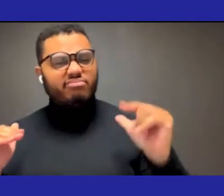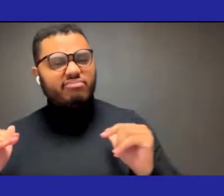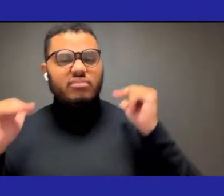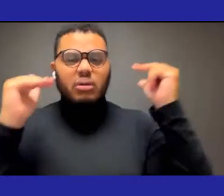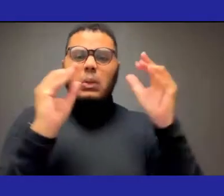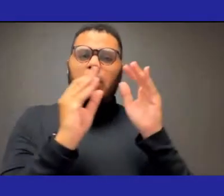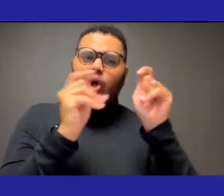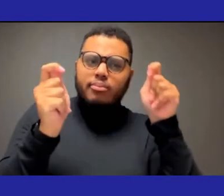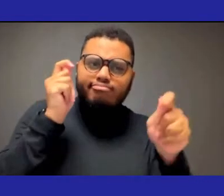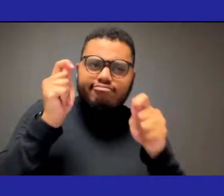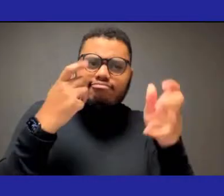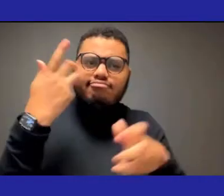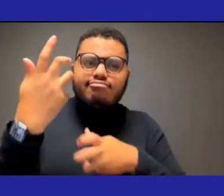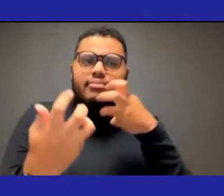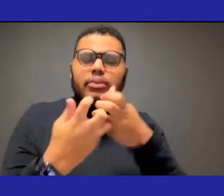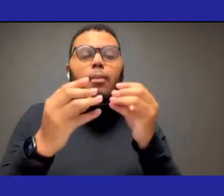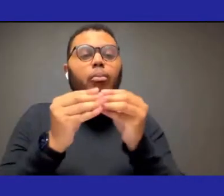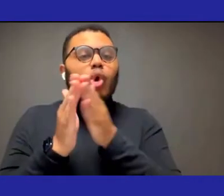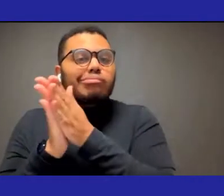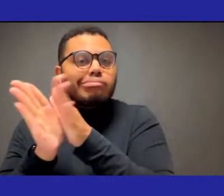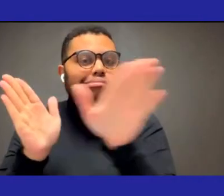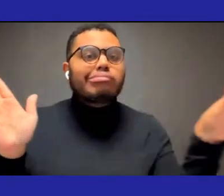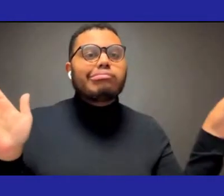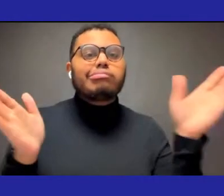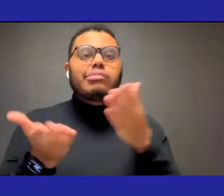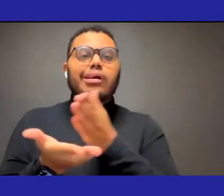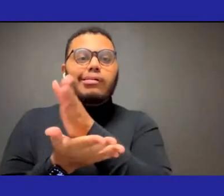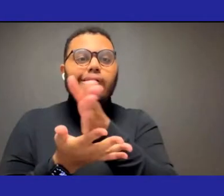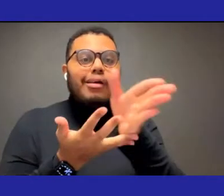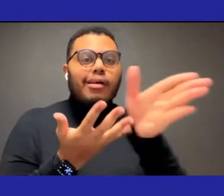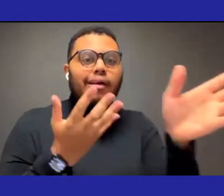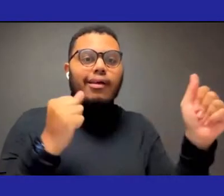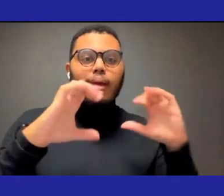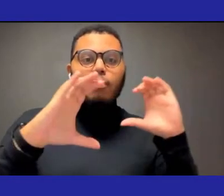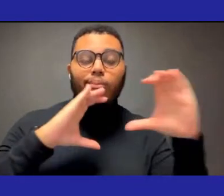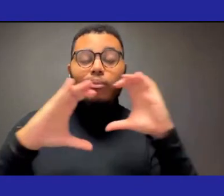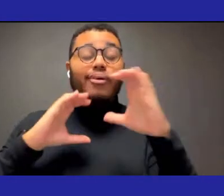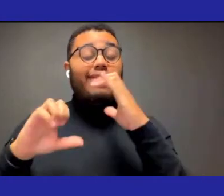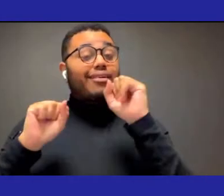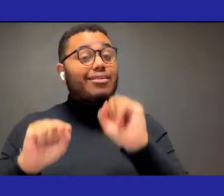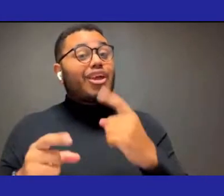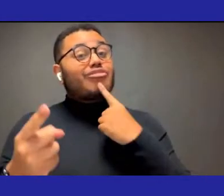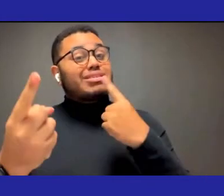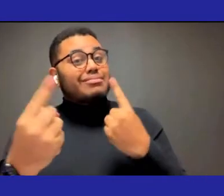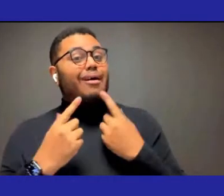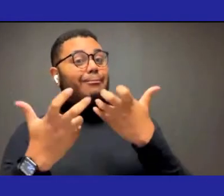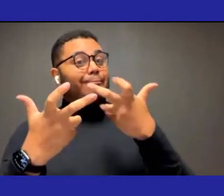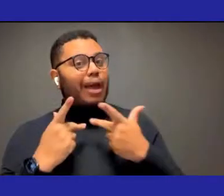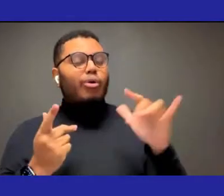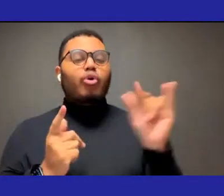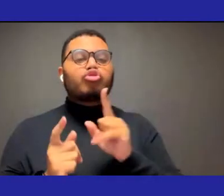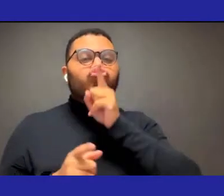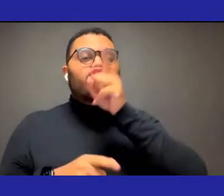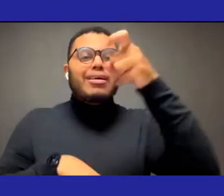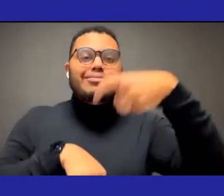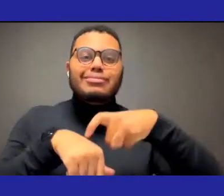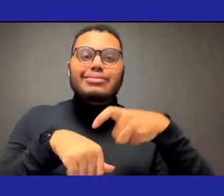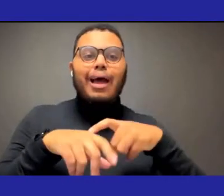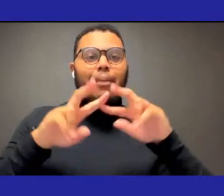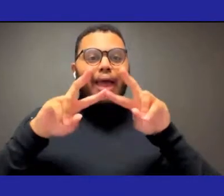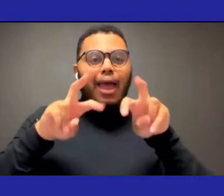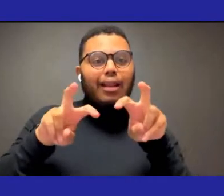to communicate directly with members and for them to respond back to us, as well as real-time analytics. So we believe that this